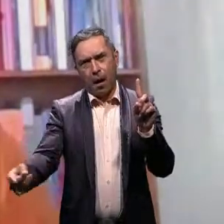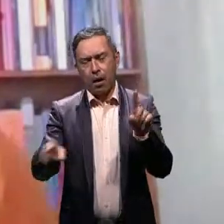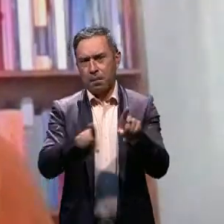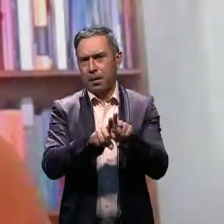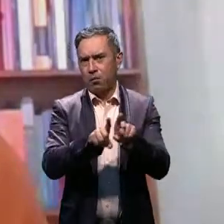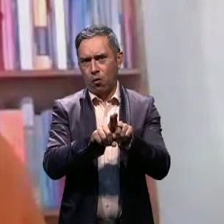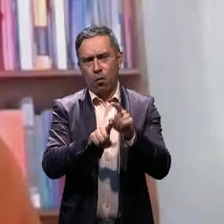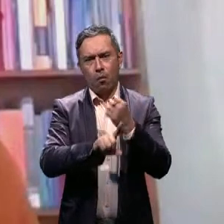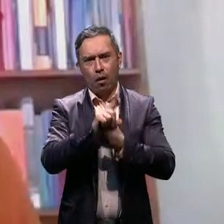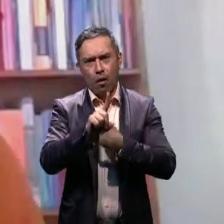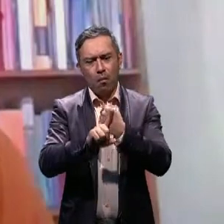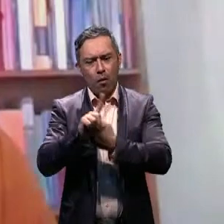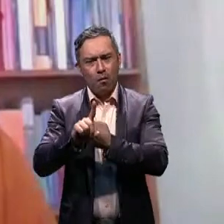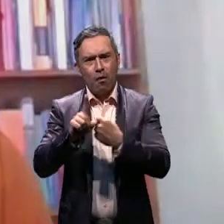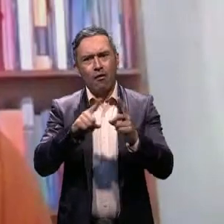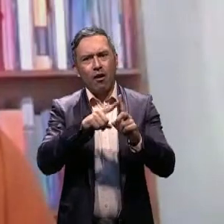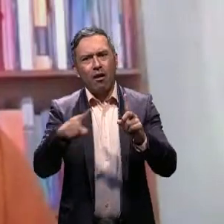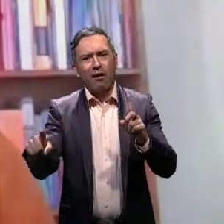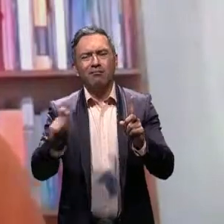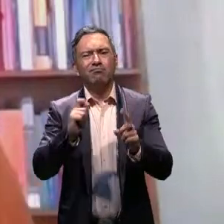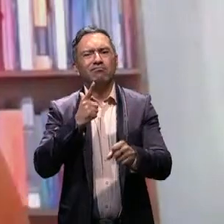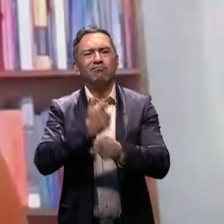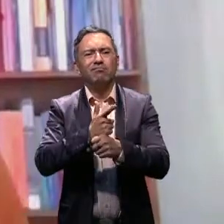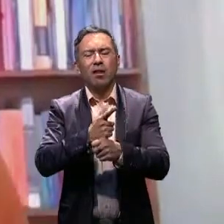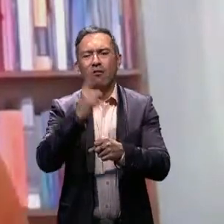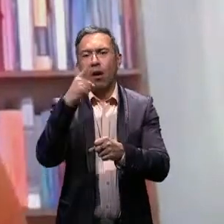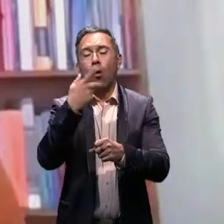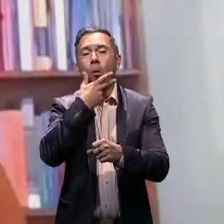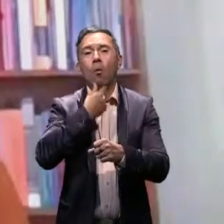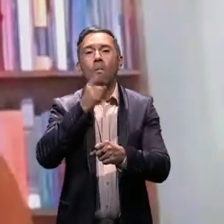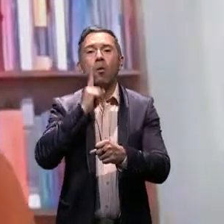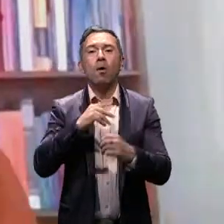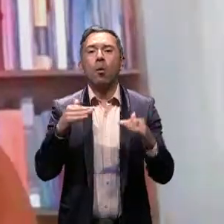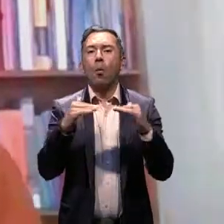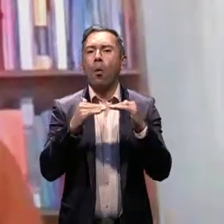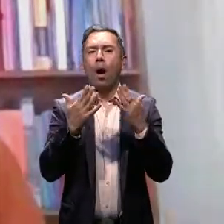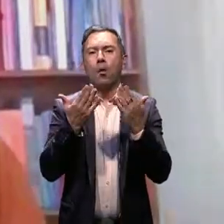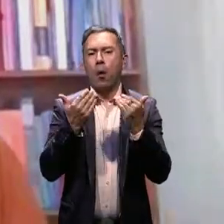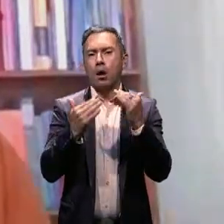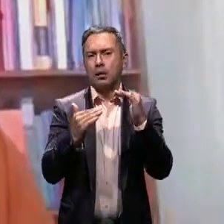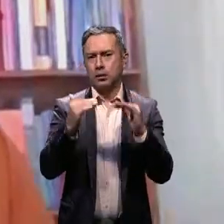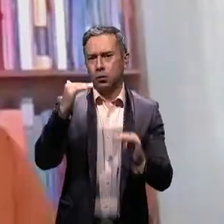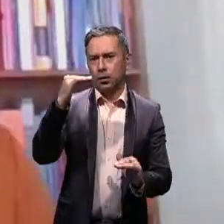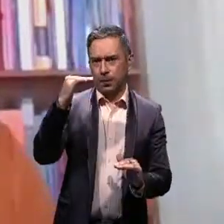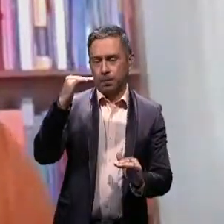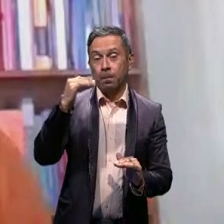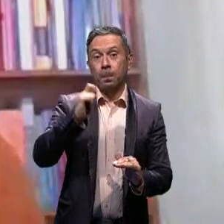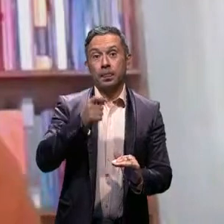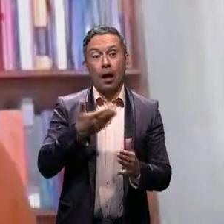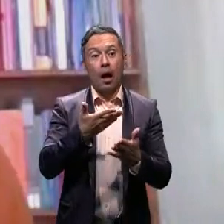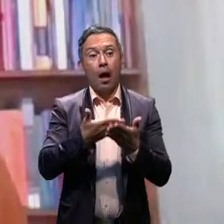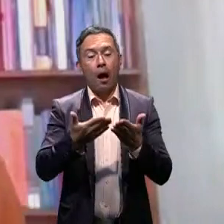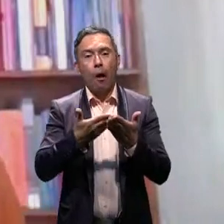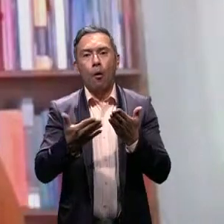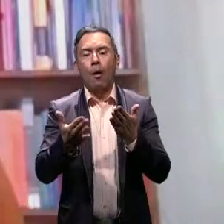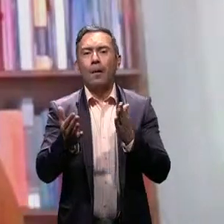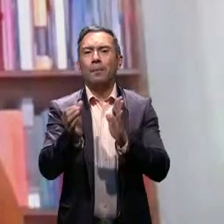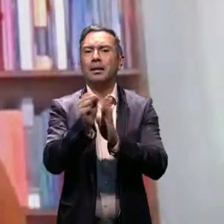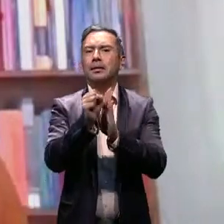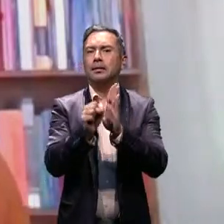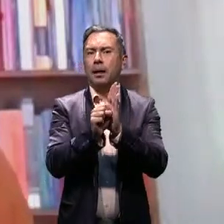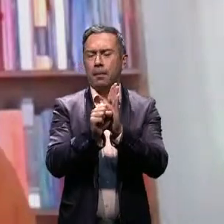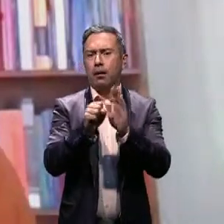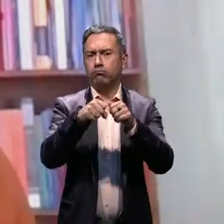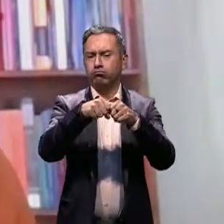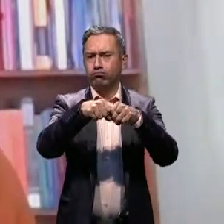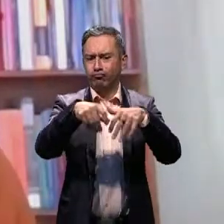the inequality among men and women that are mediated in a system